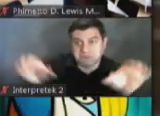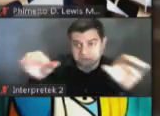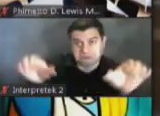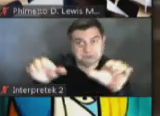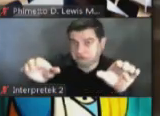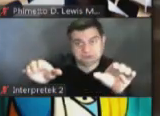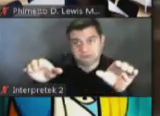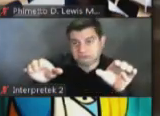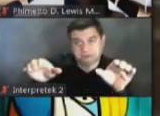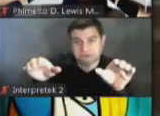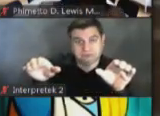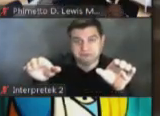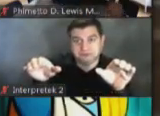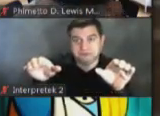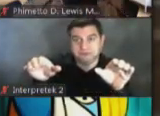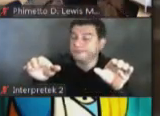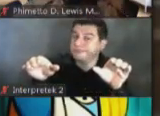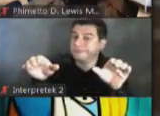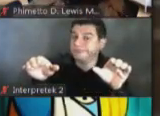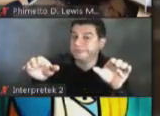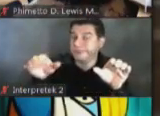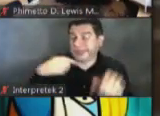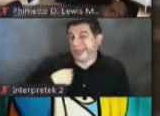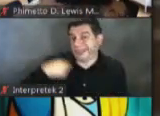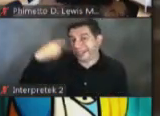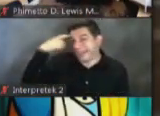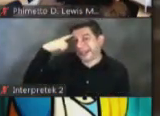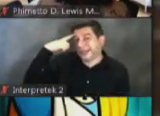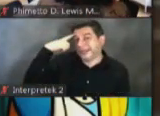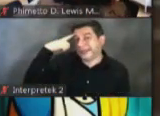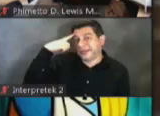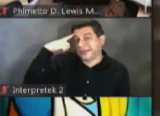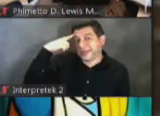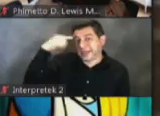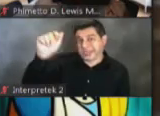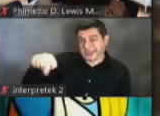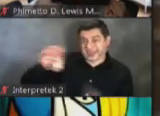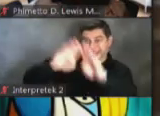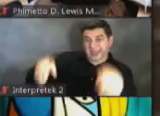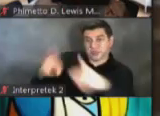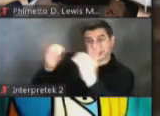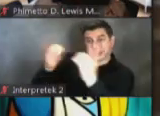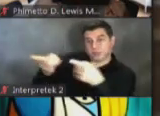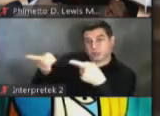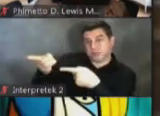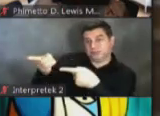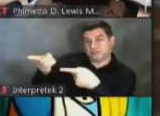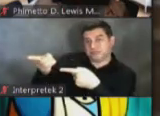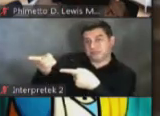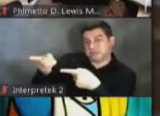moving forward. I think that they were cut off at the knees because of the amount of money that they had to take